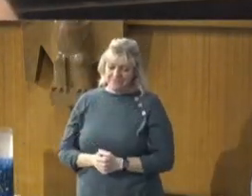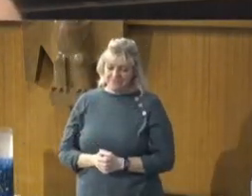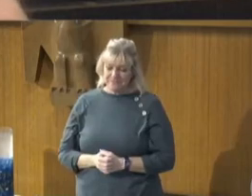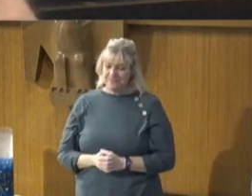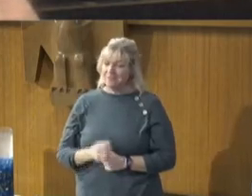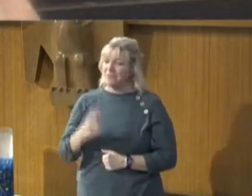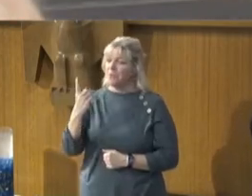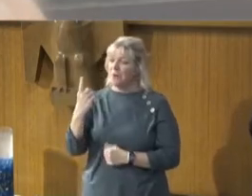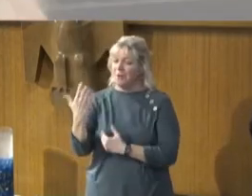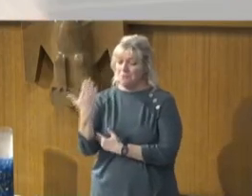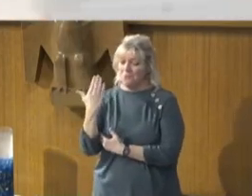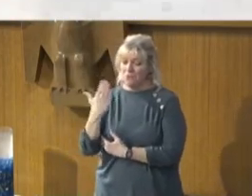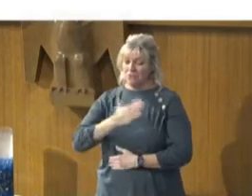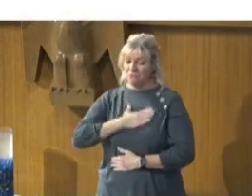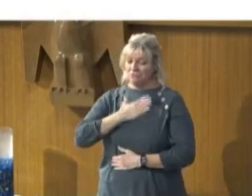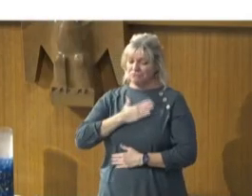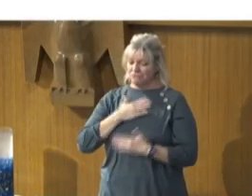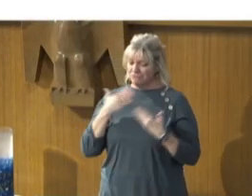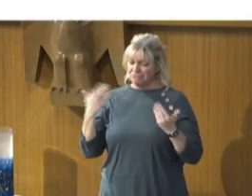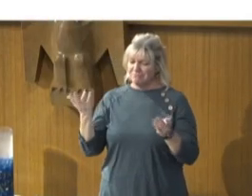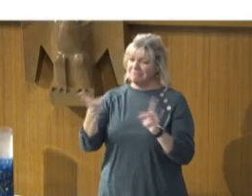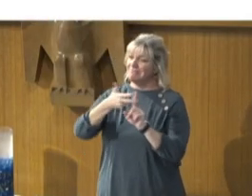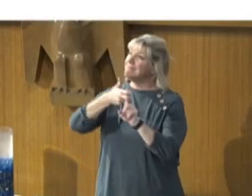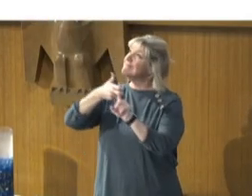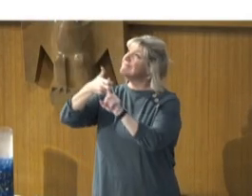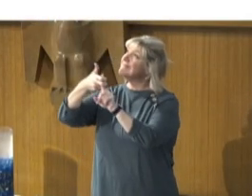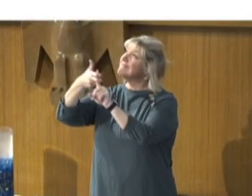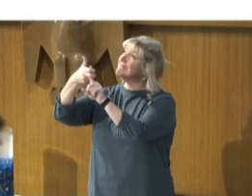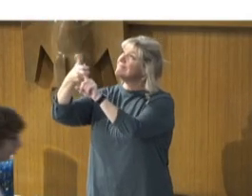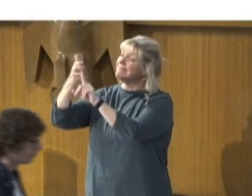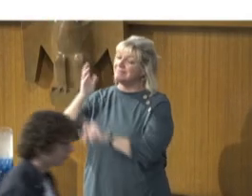One glad morning to take me away.